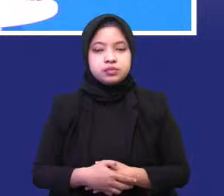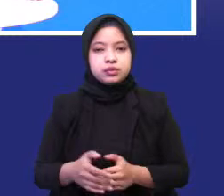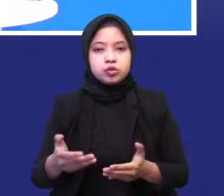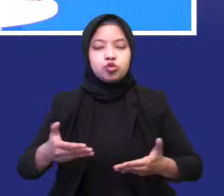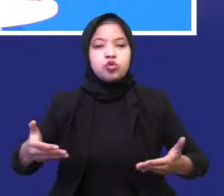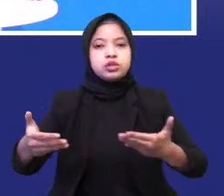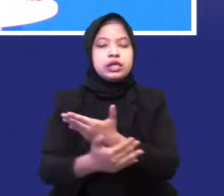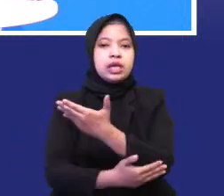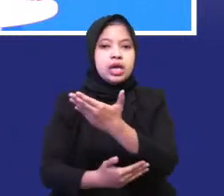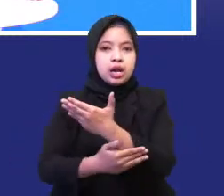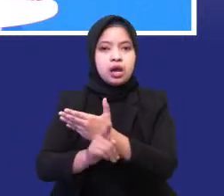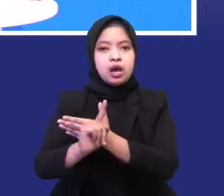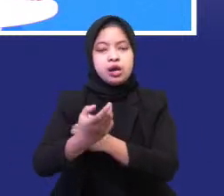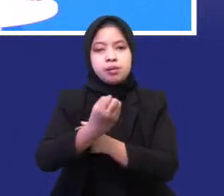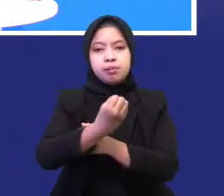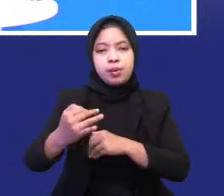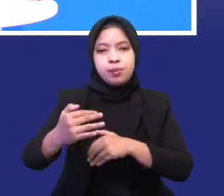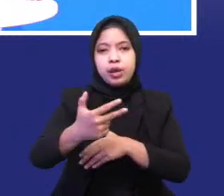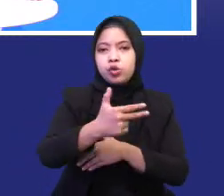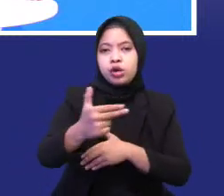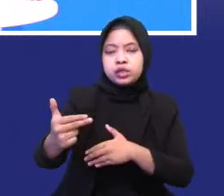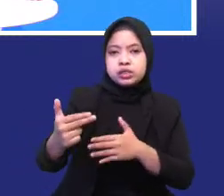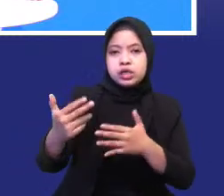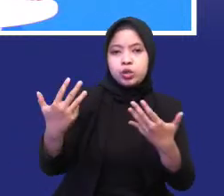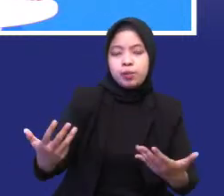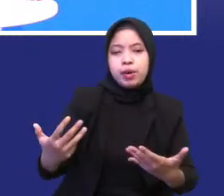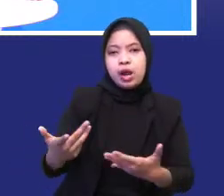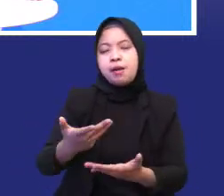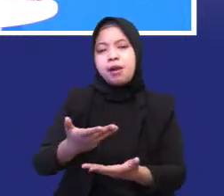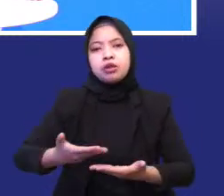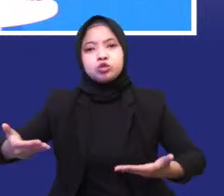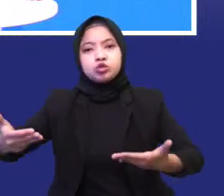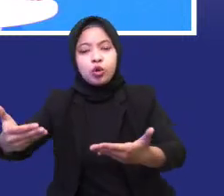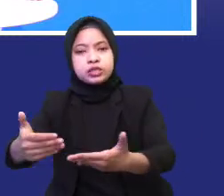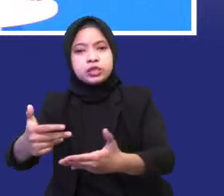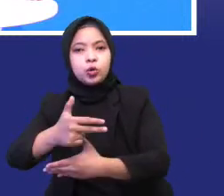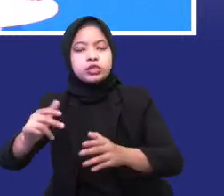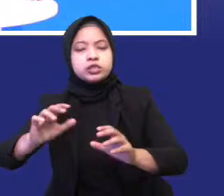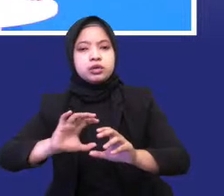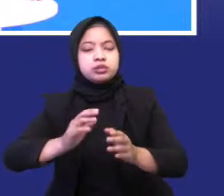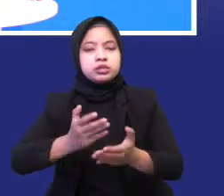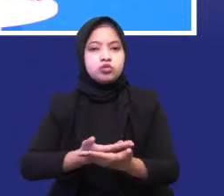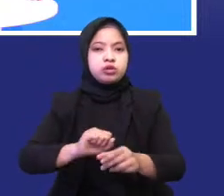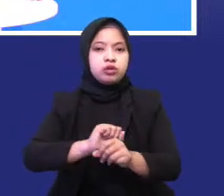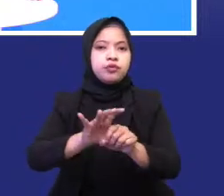of the Indonesian government for not giving the visa? And I can update you slightly on this in that it does appear that